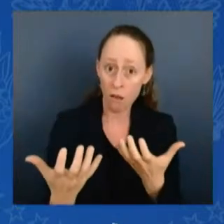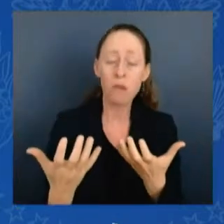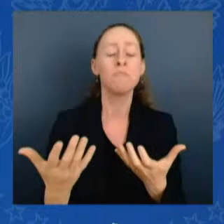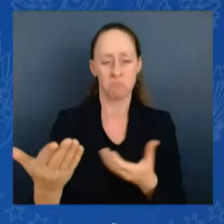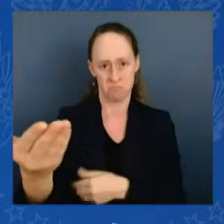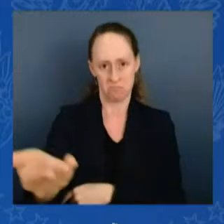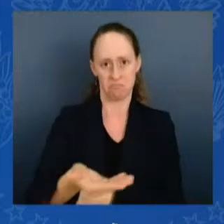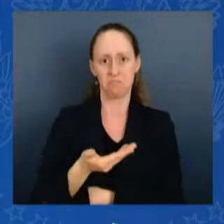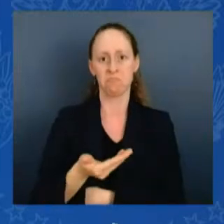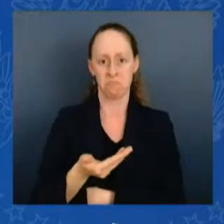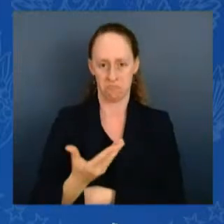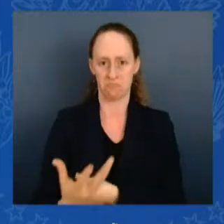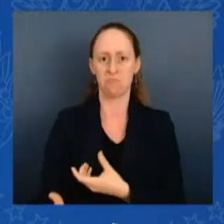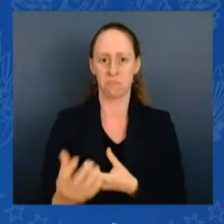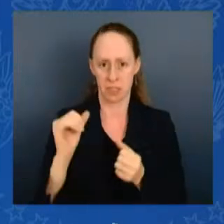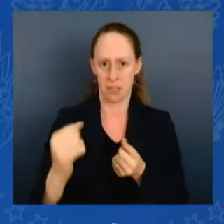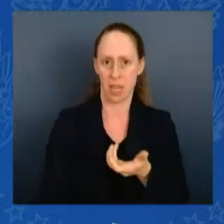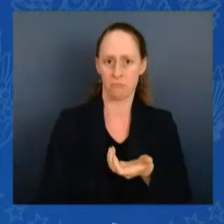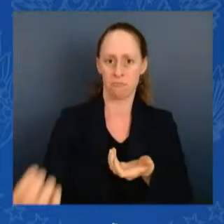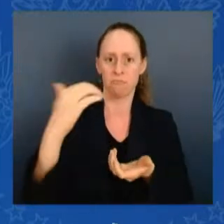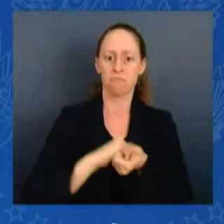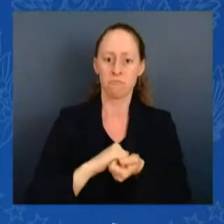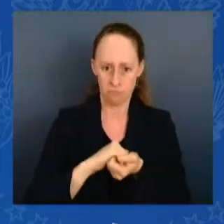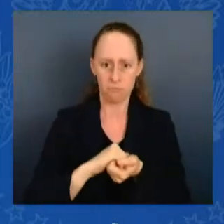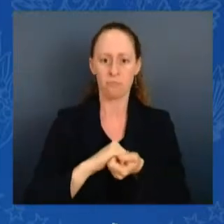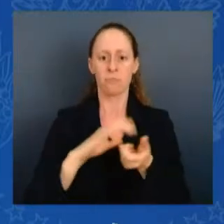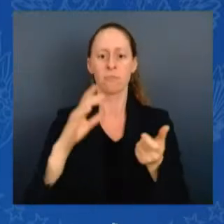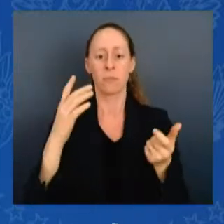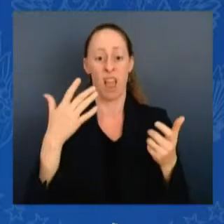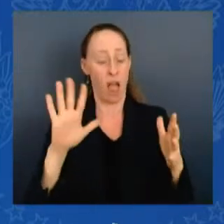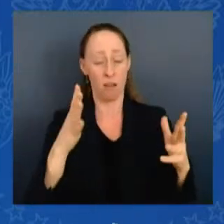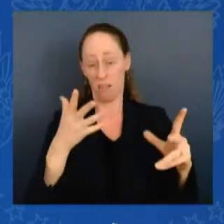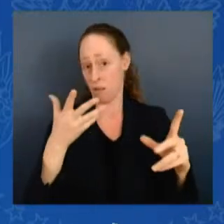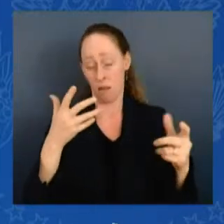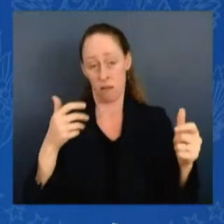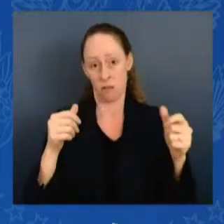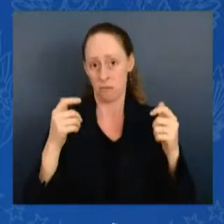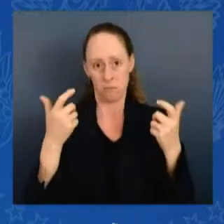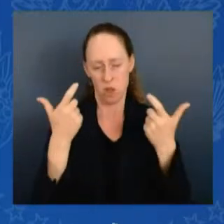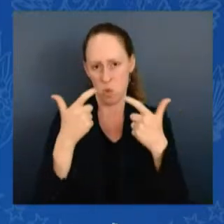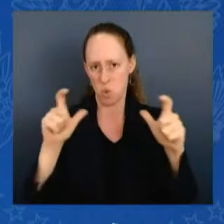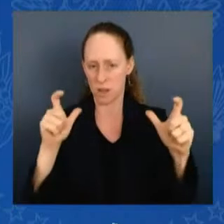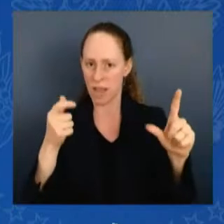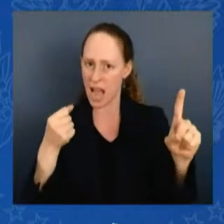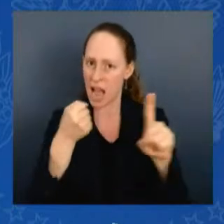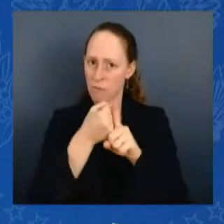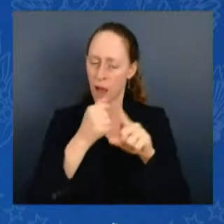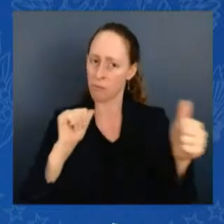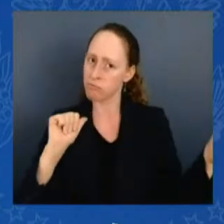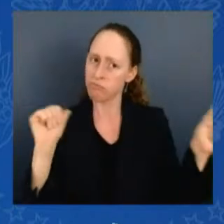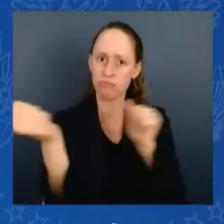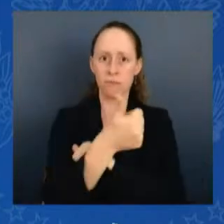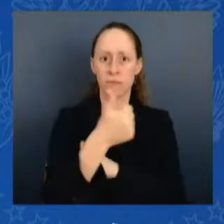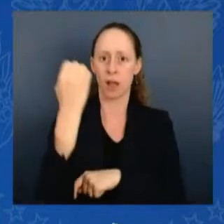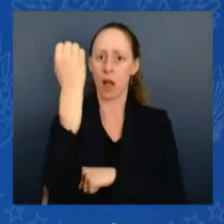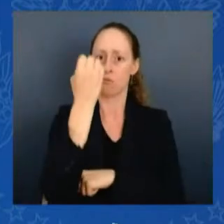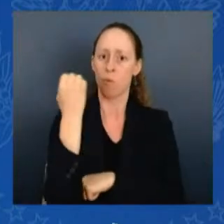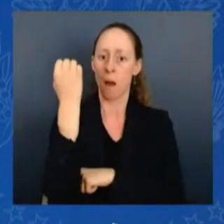profoundly. NATO enlargement unified Europe in a way that was previously